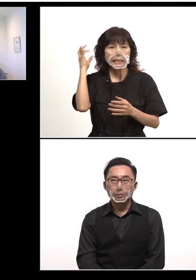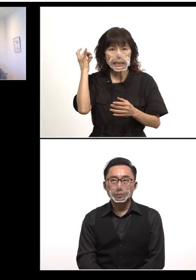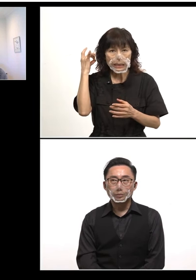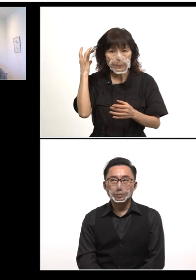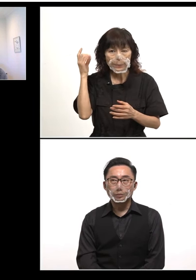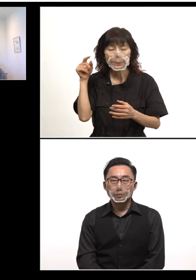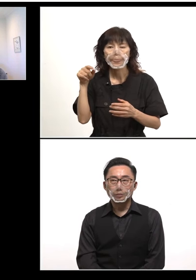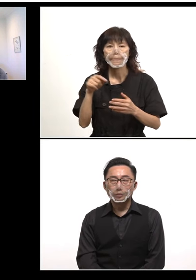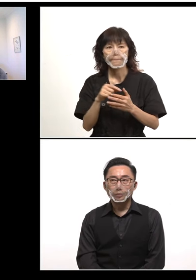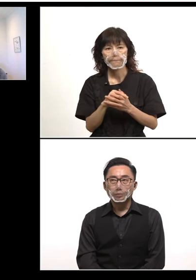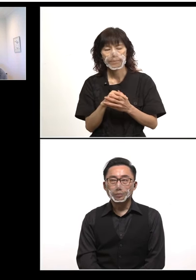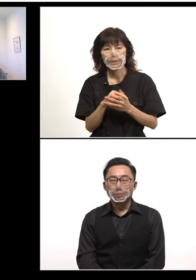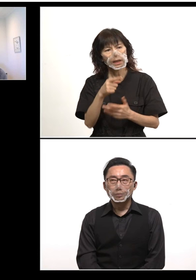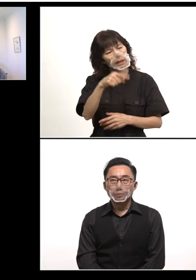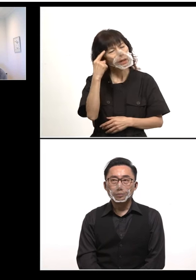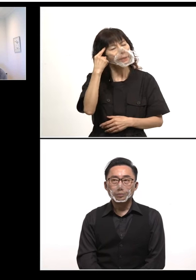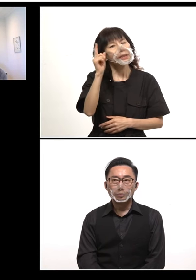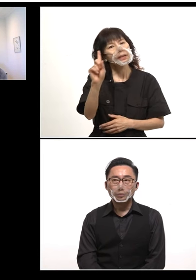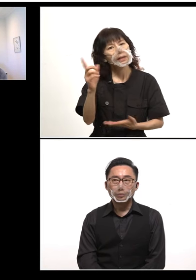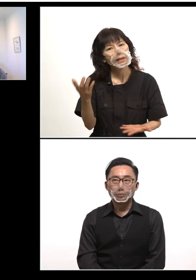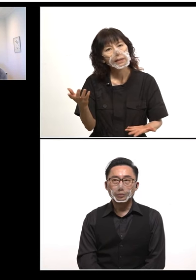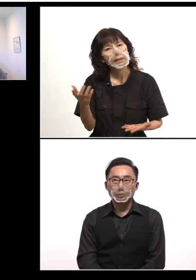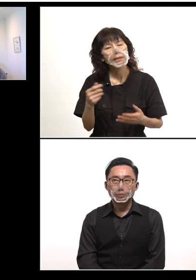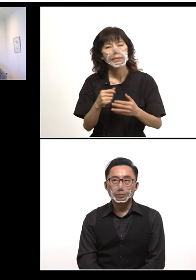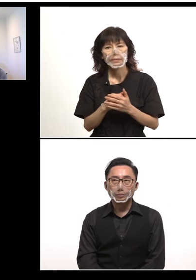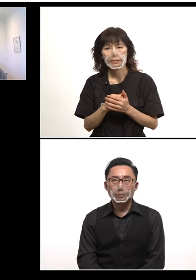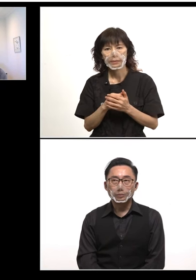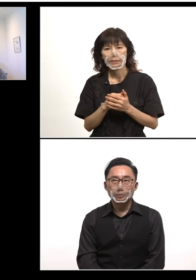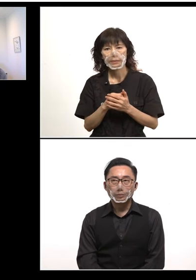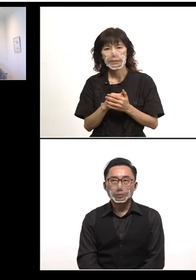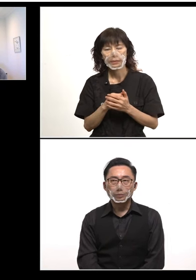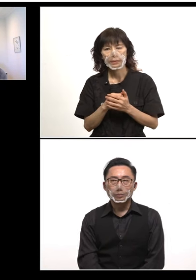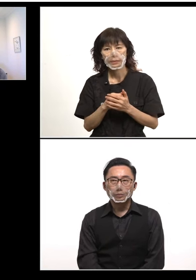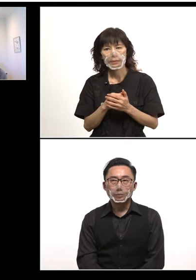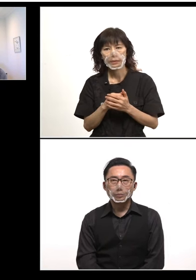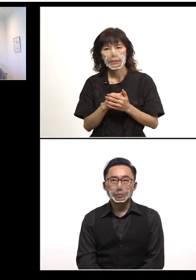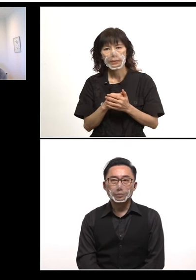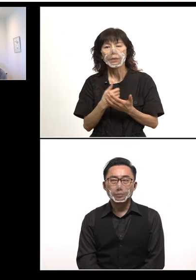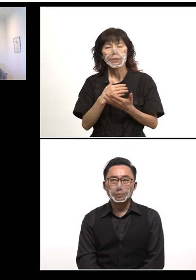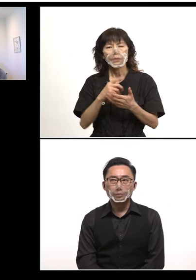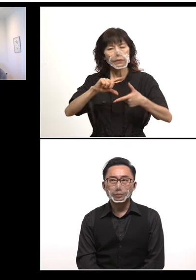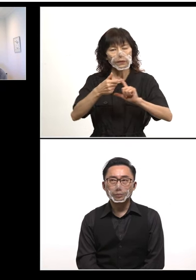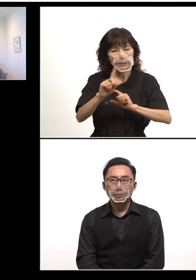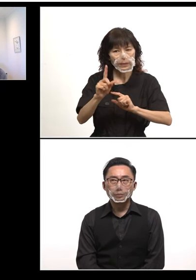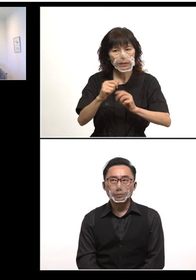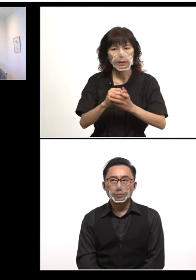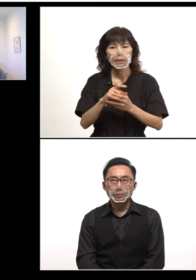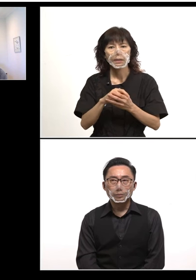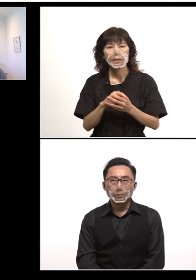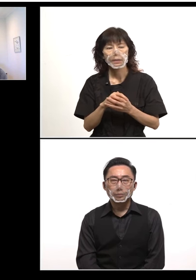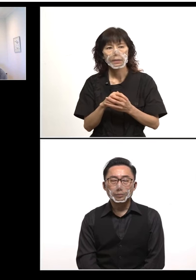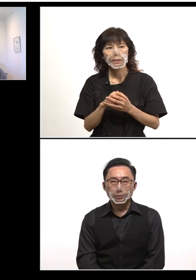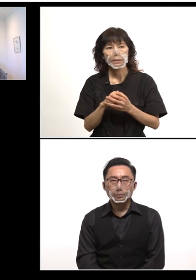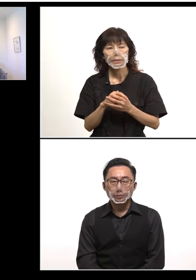had or the main tool that you were using when you were trying to describe sound to a different ability? I